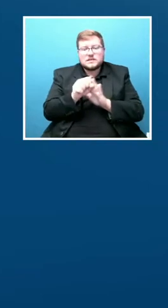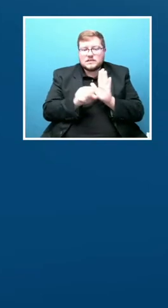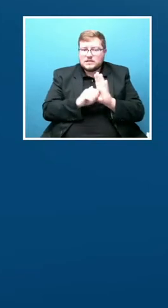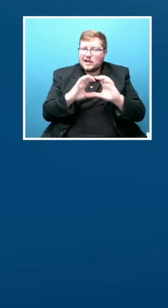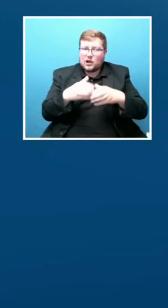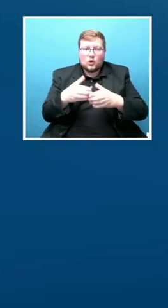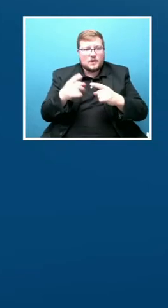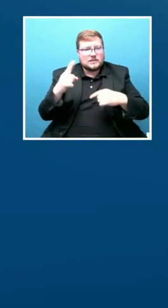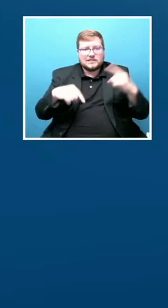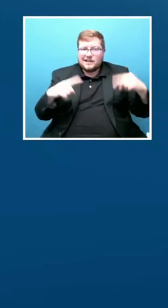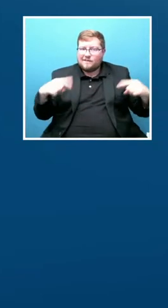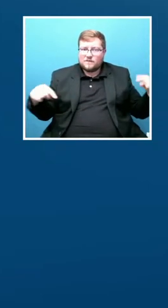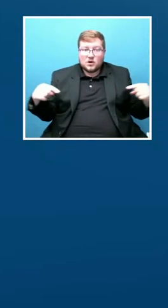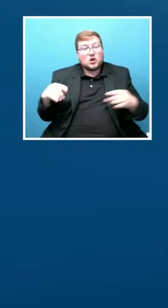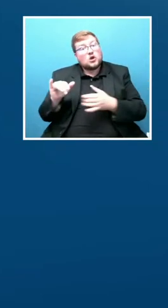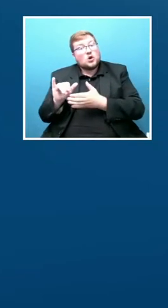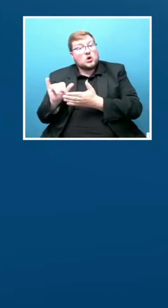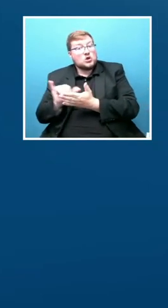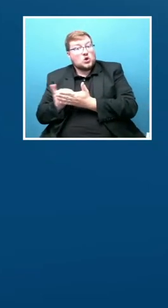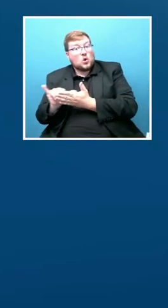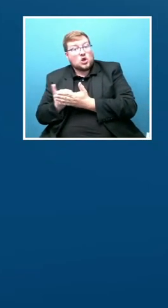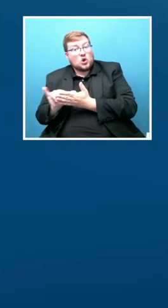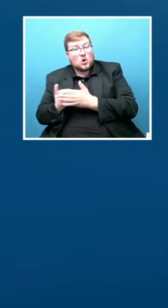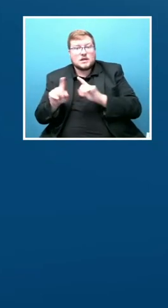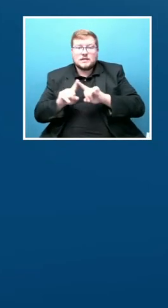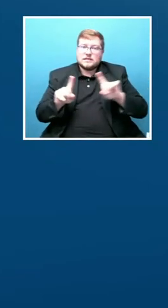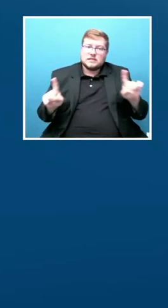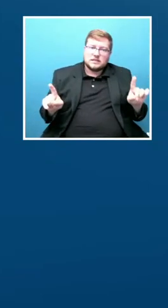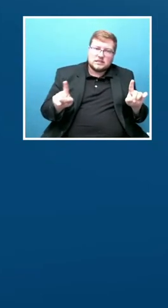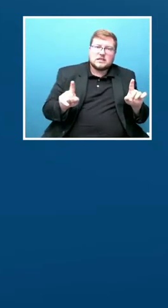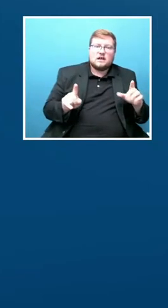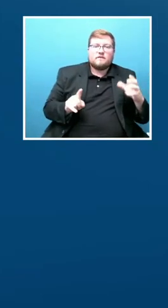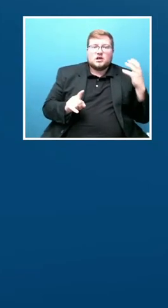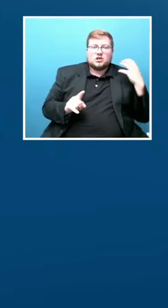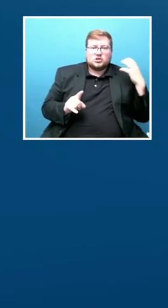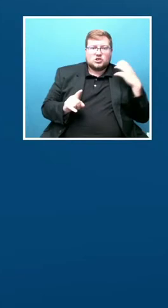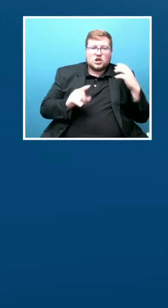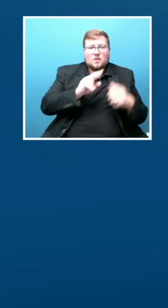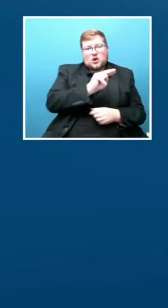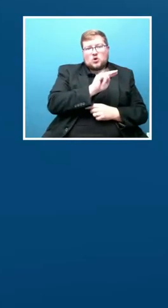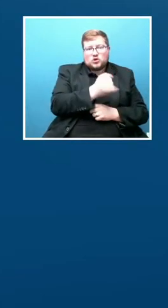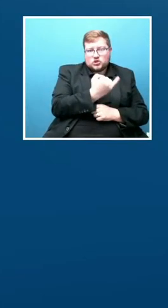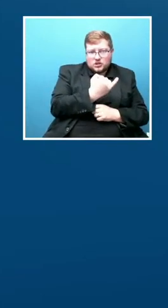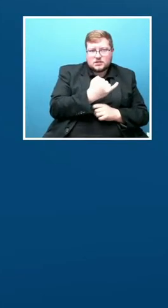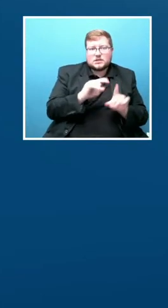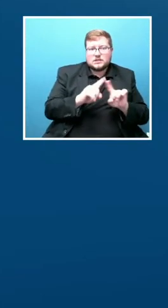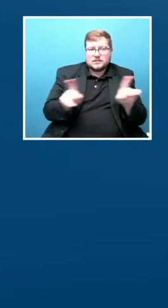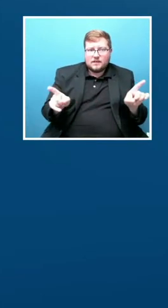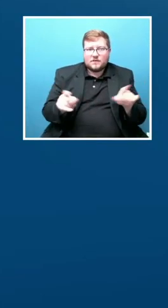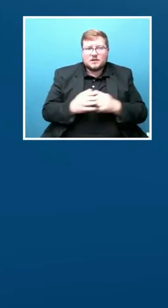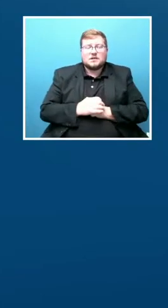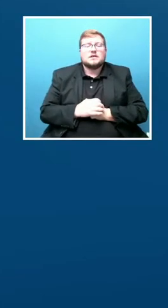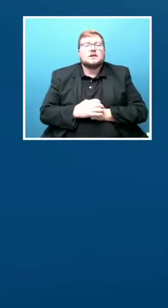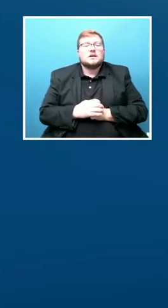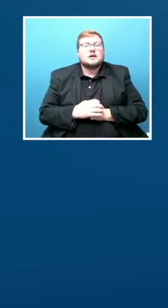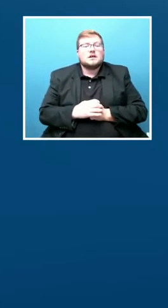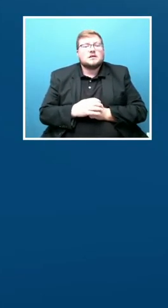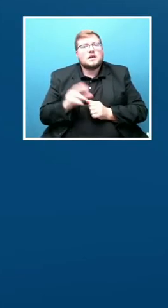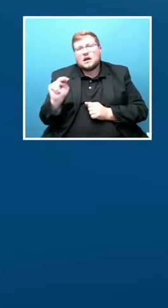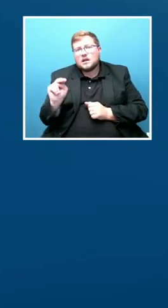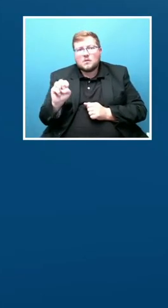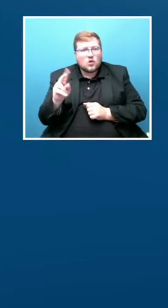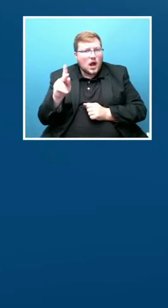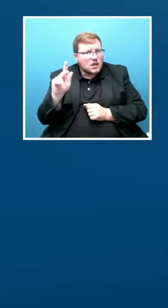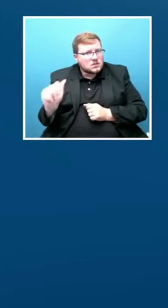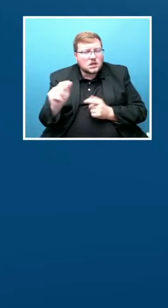How we do things in New York is very different from how Chairman Curry does them in New Jersey, and what would happen in Nebraska or